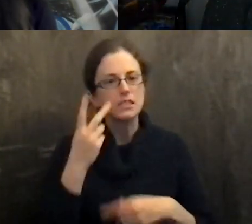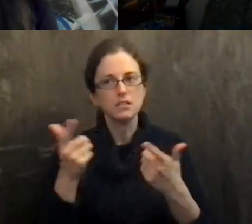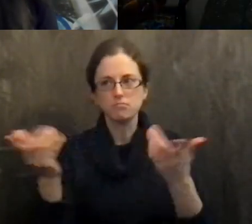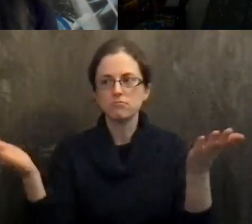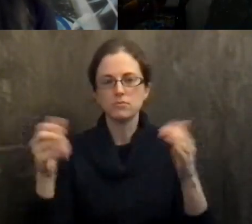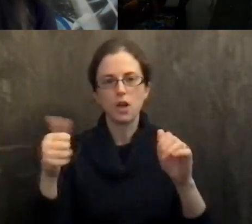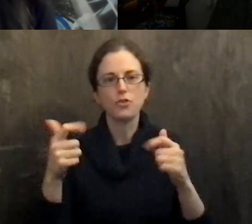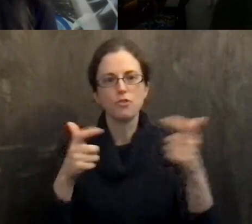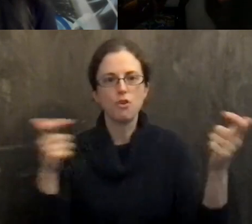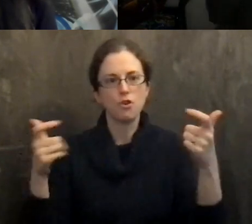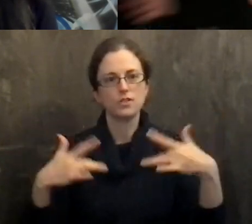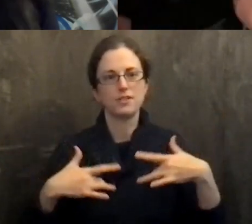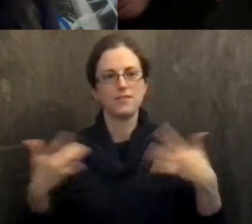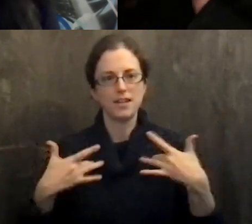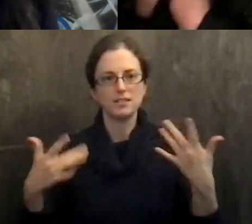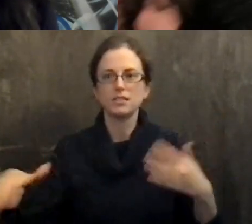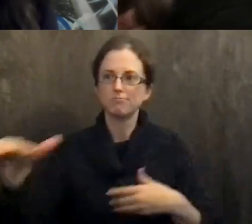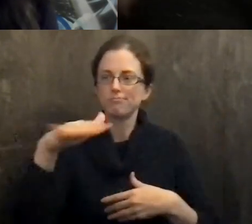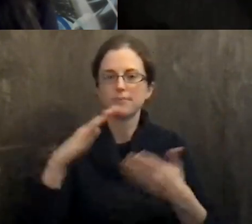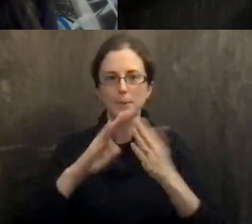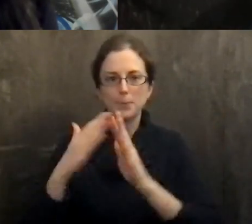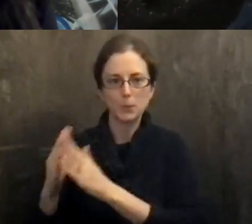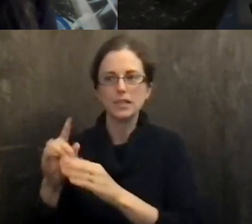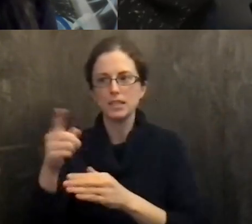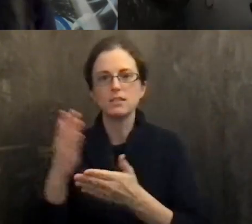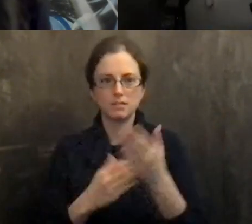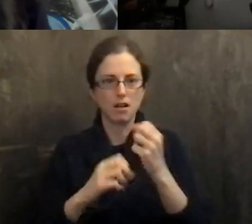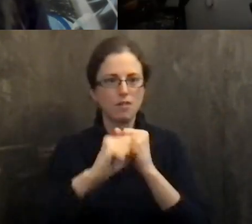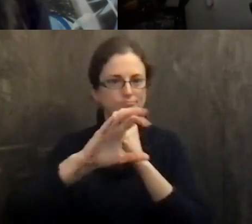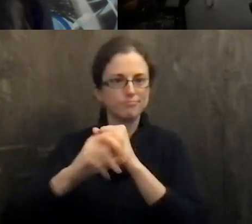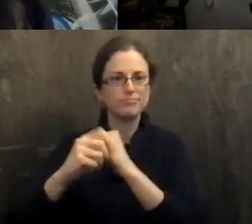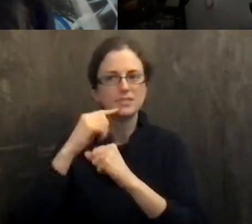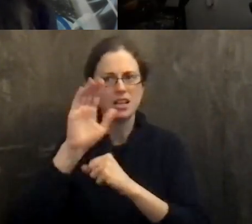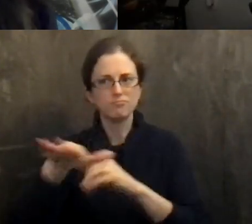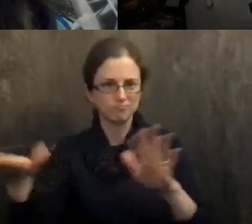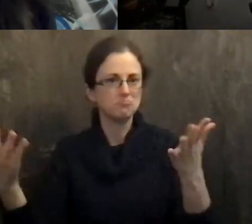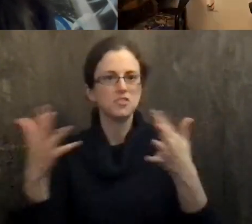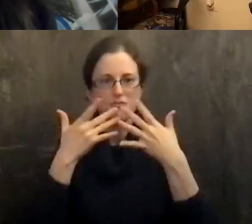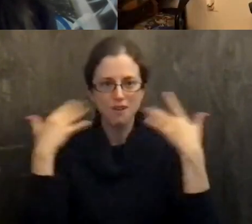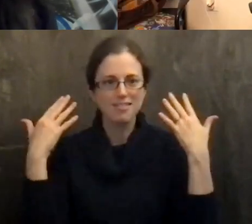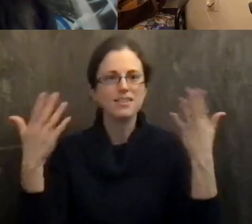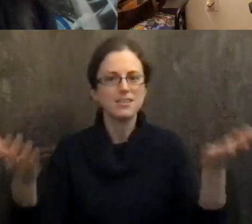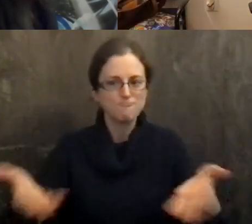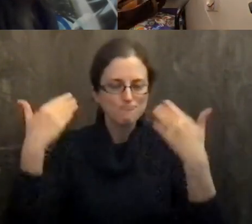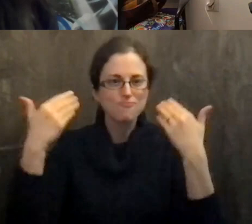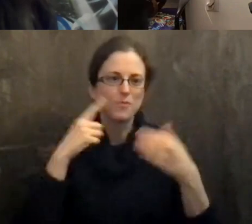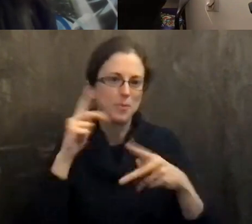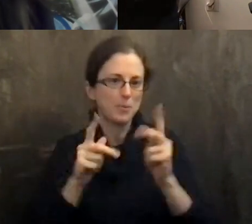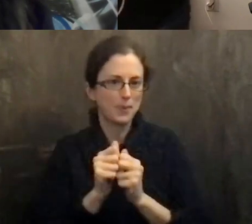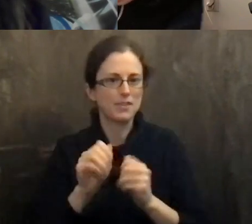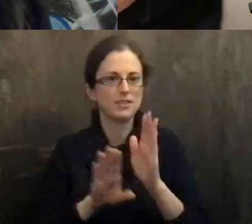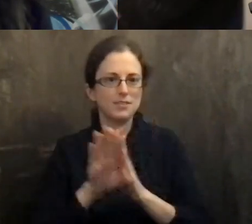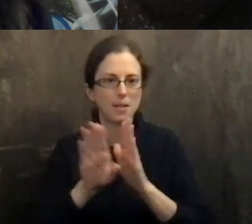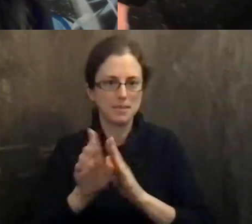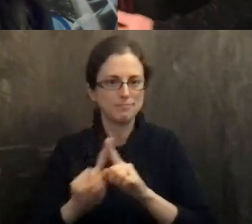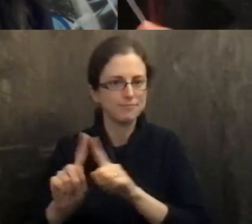and marketed as uh, friendly to people with developmental differences. On a large scale, as far